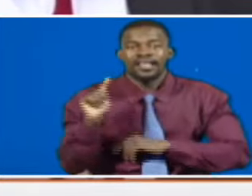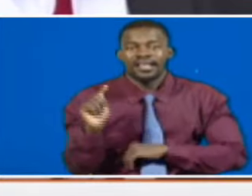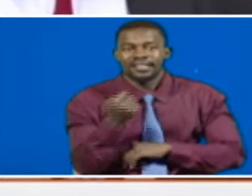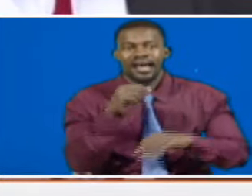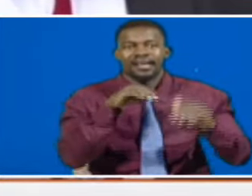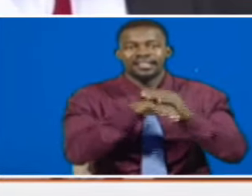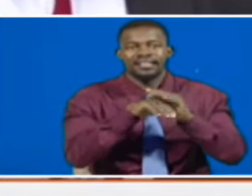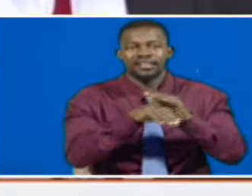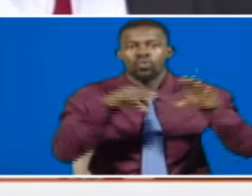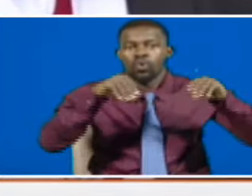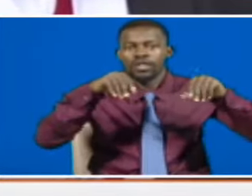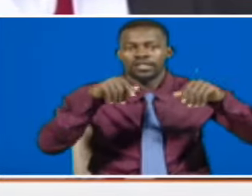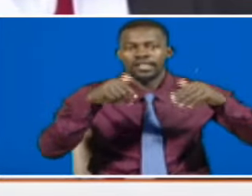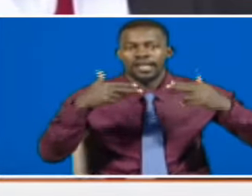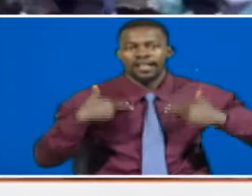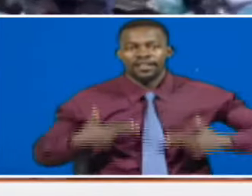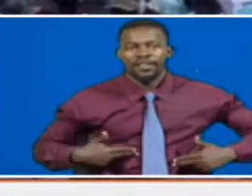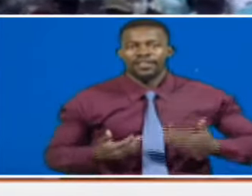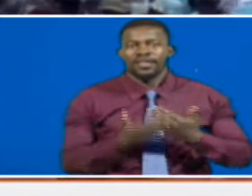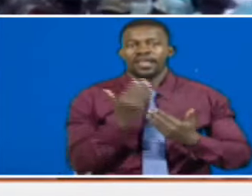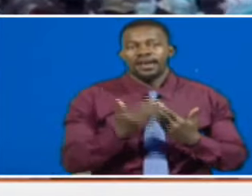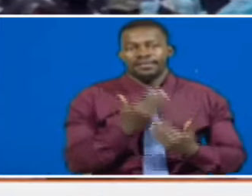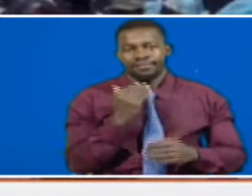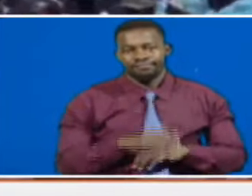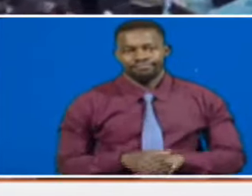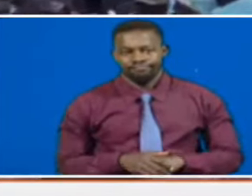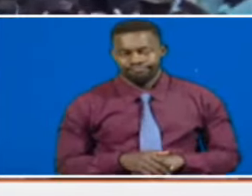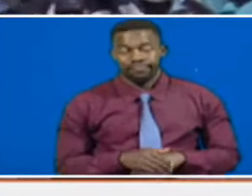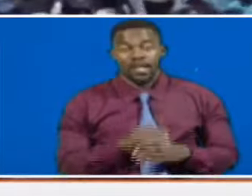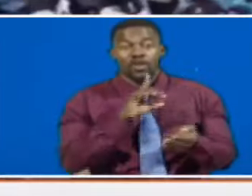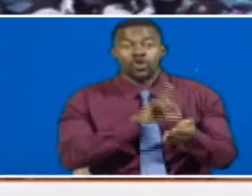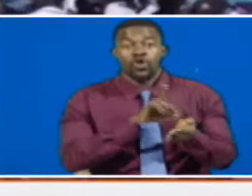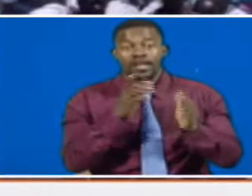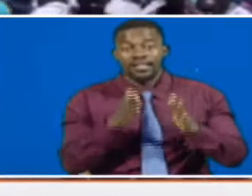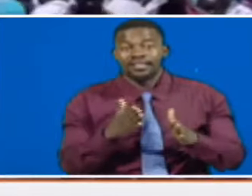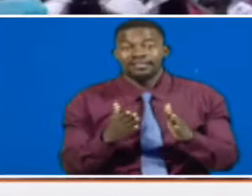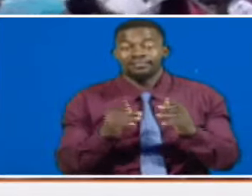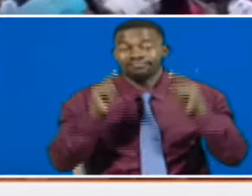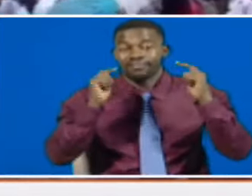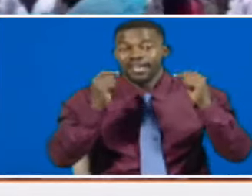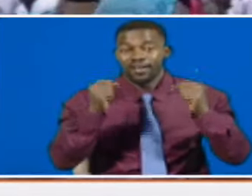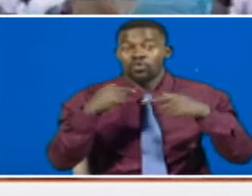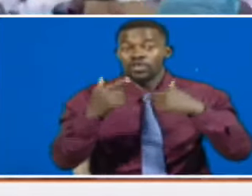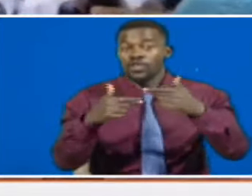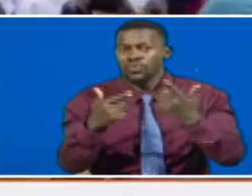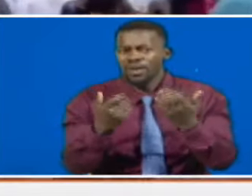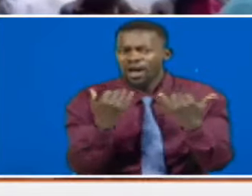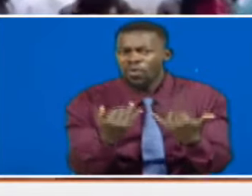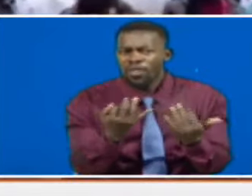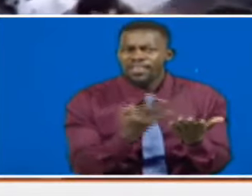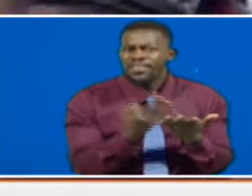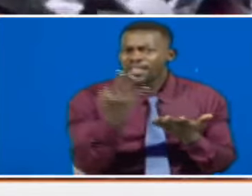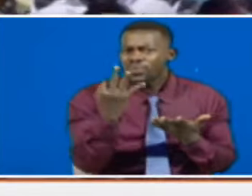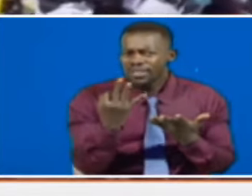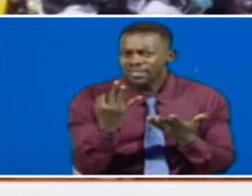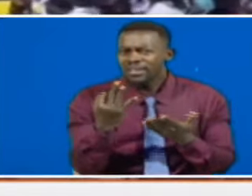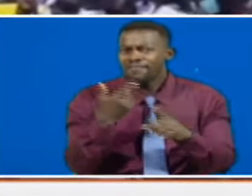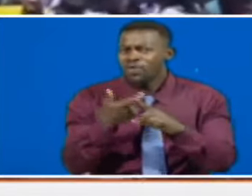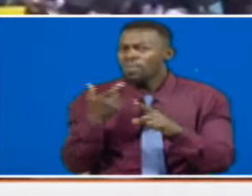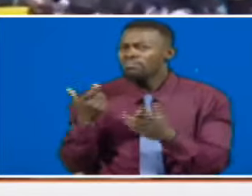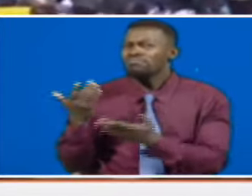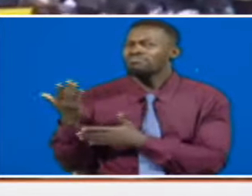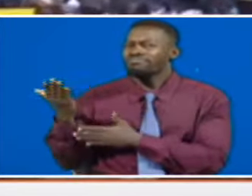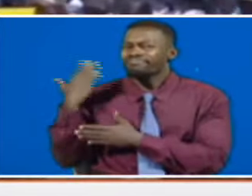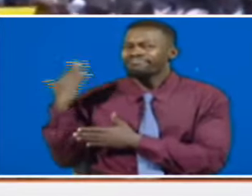care they deserve. With the doctor's strike now entering the third week, the clergy is now concerned over